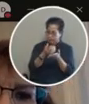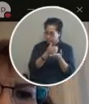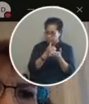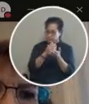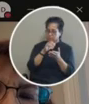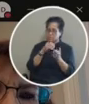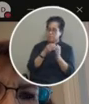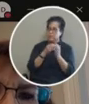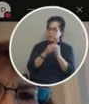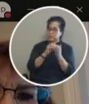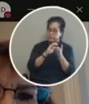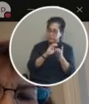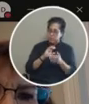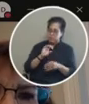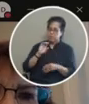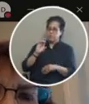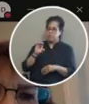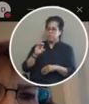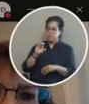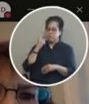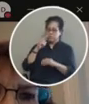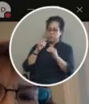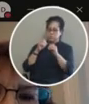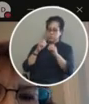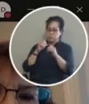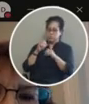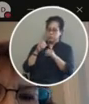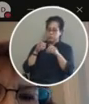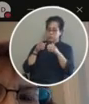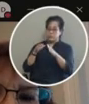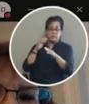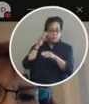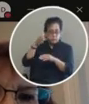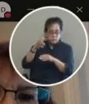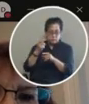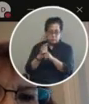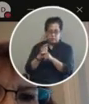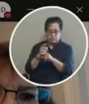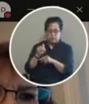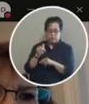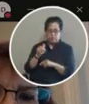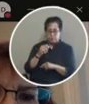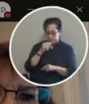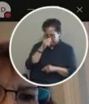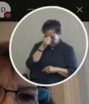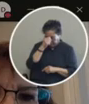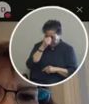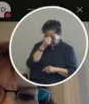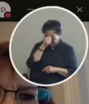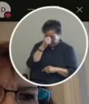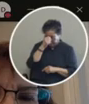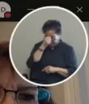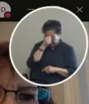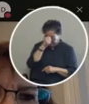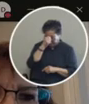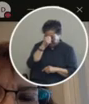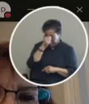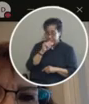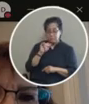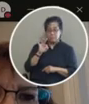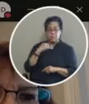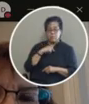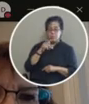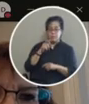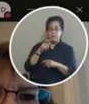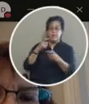those dollars go to earmark for streets in the future, correct? So if we put a